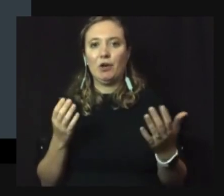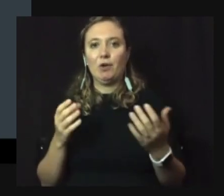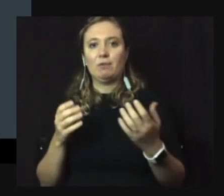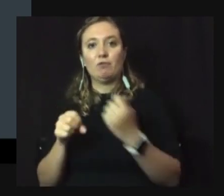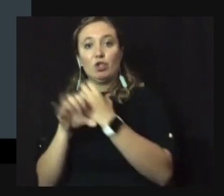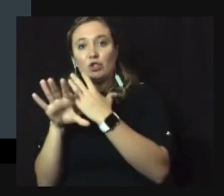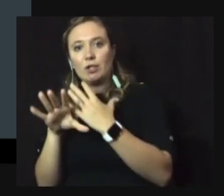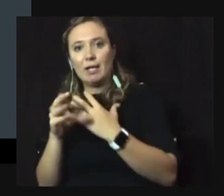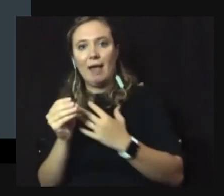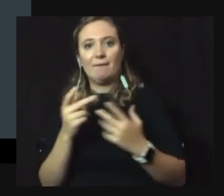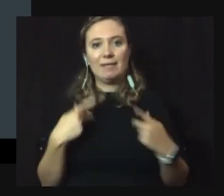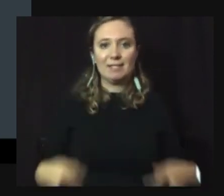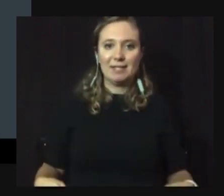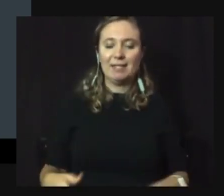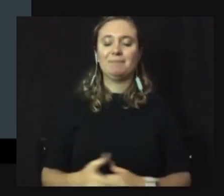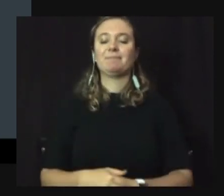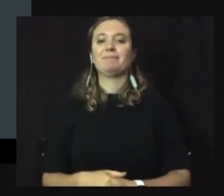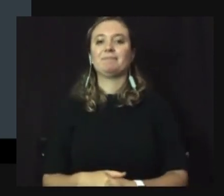right.